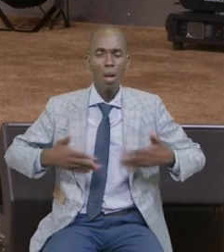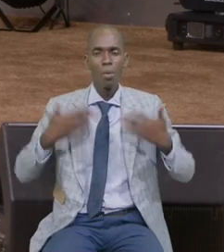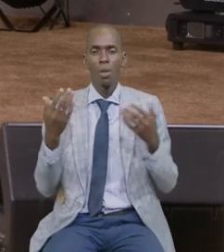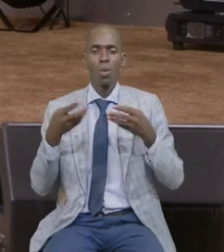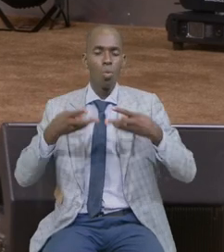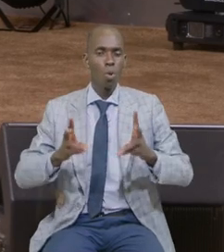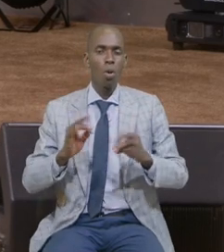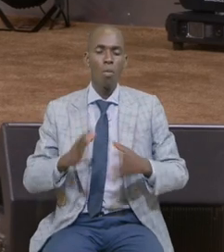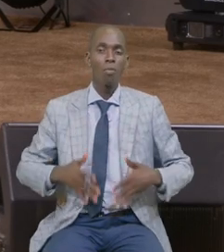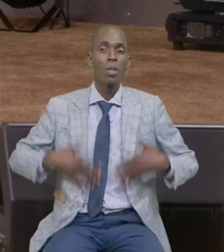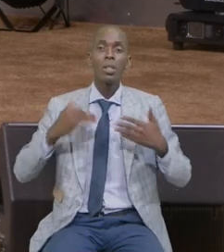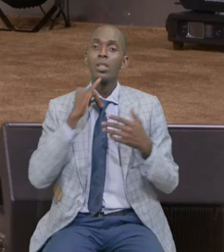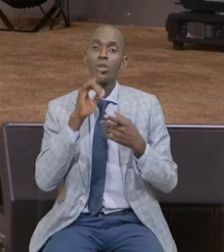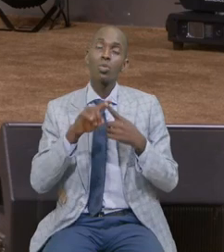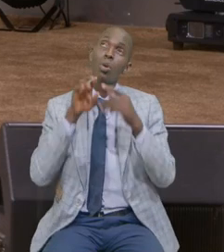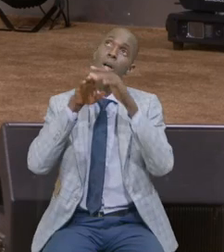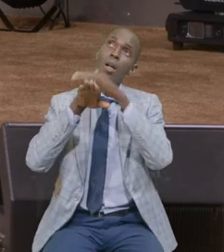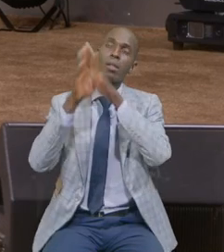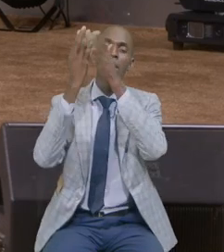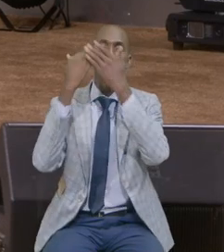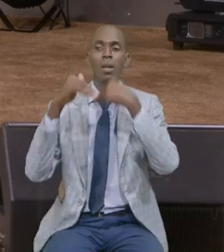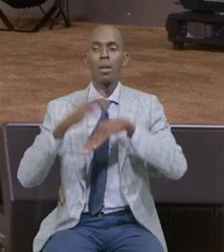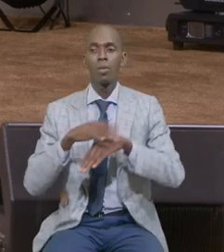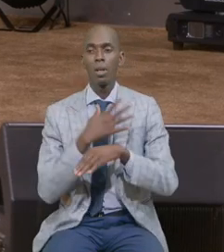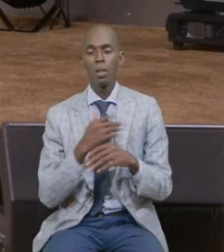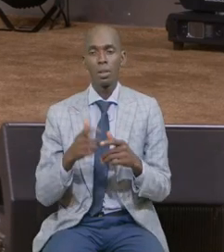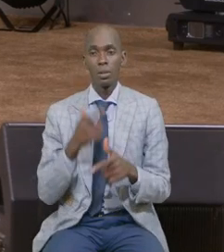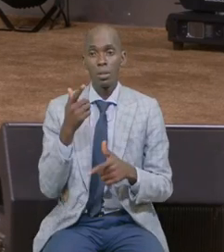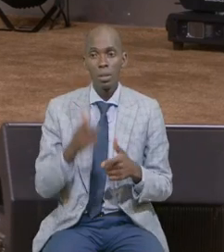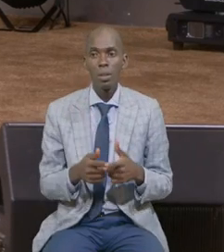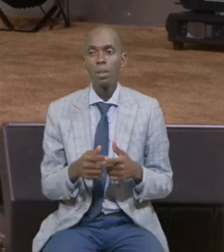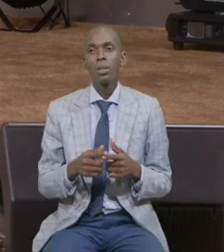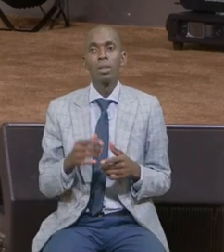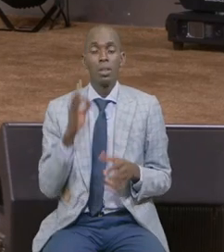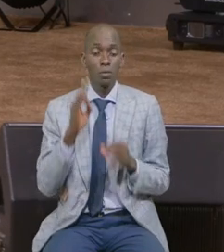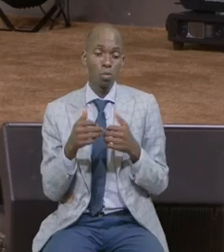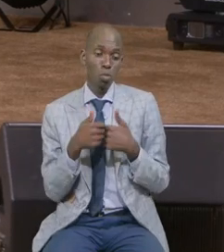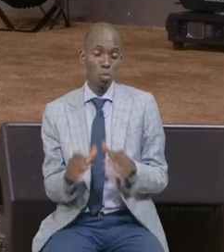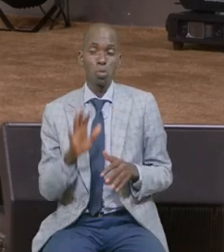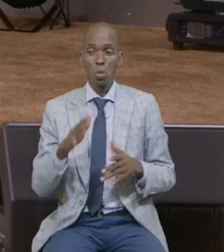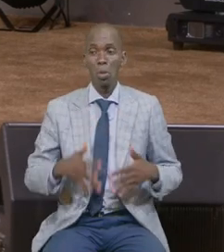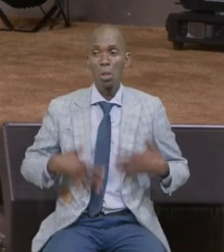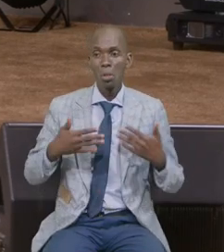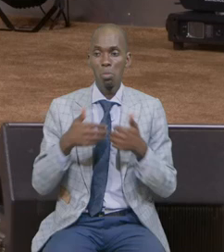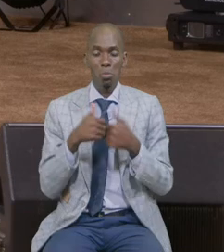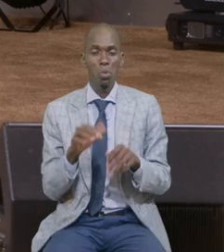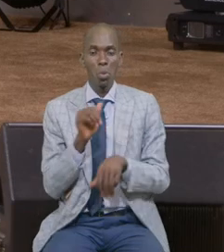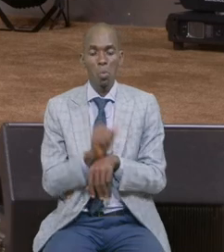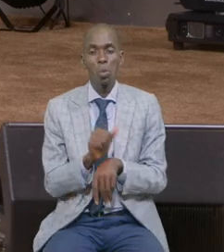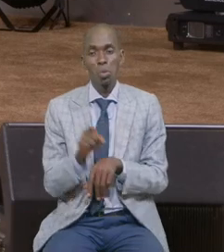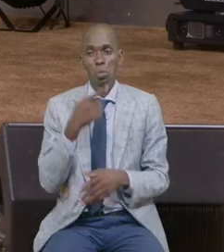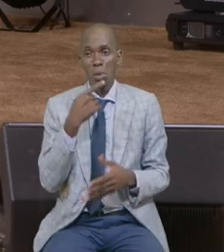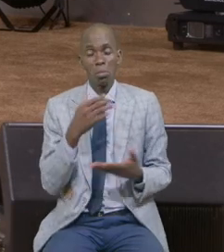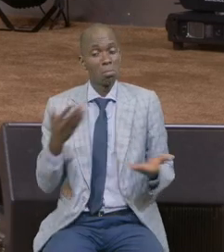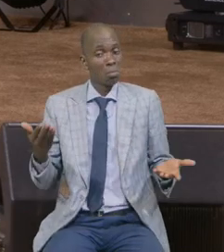of life is to get to heaven. And then if you lose your life, if you lose your work, they might say, we